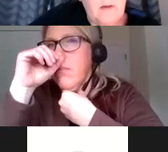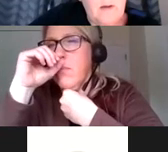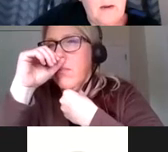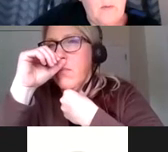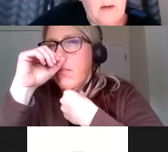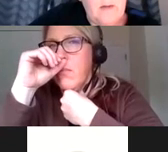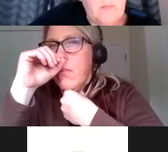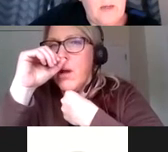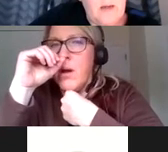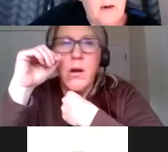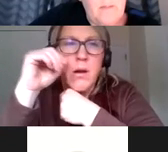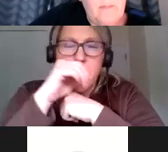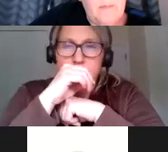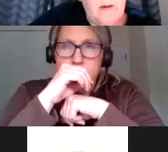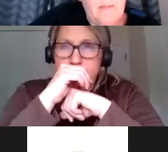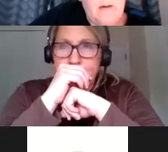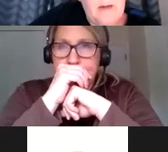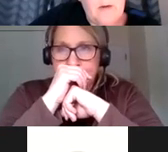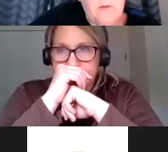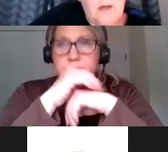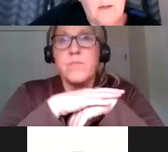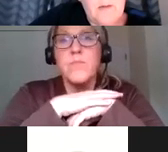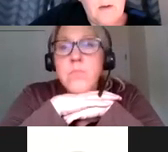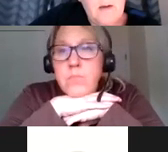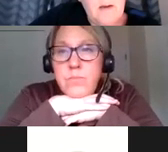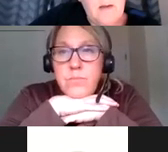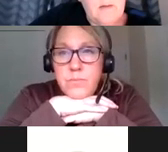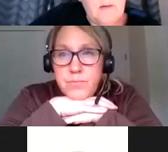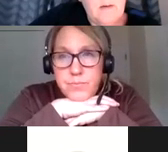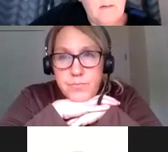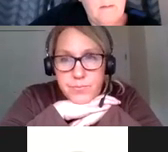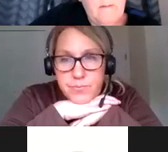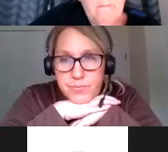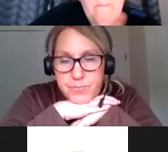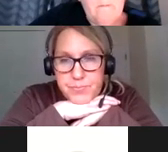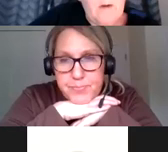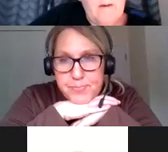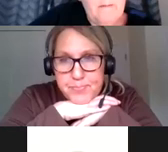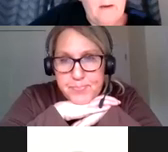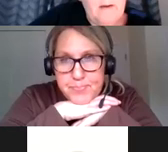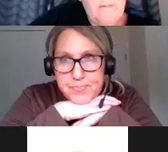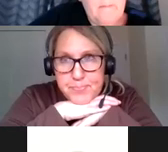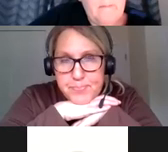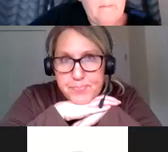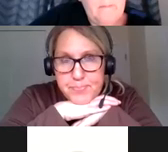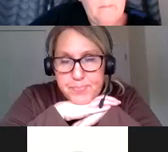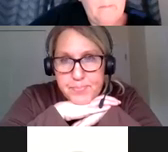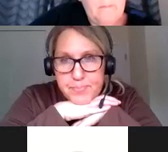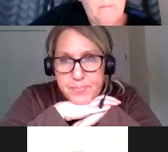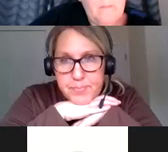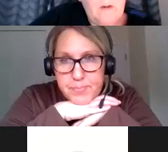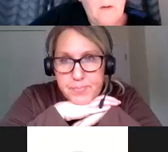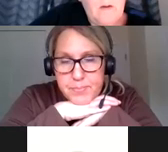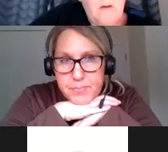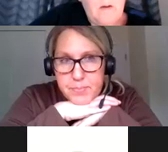anyway need to be done manual checks. And they will always show up. Right. It will always show up in your